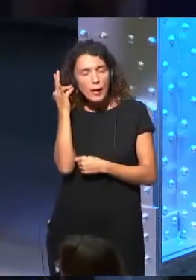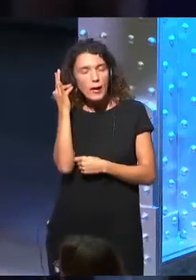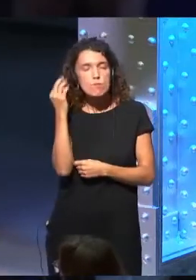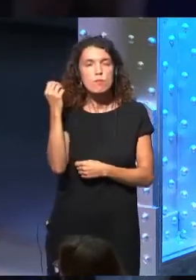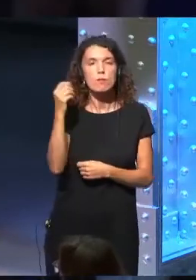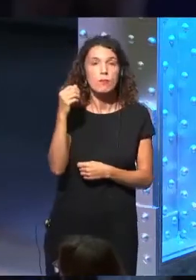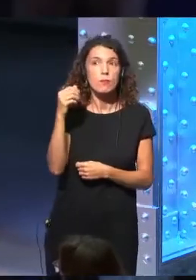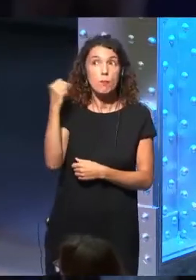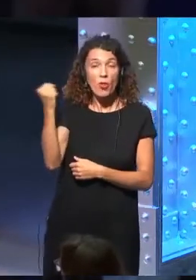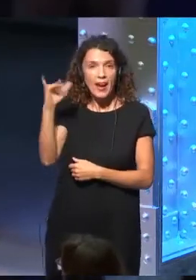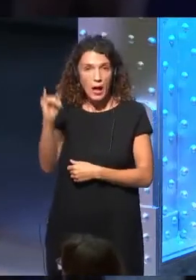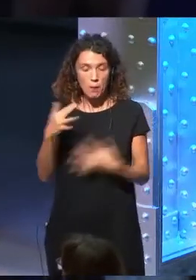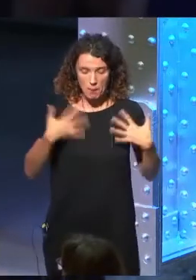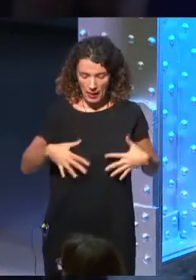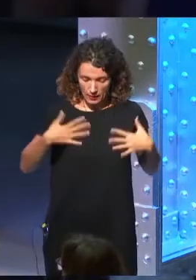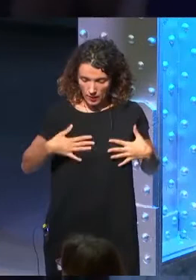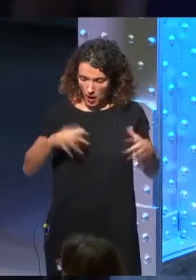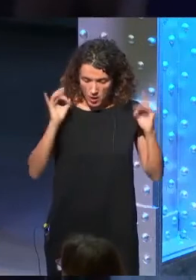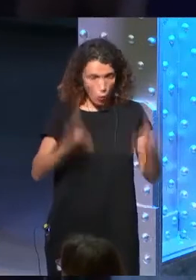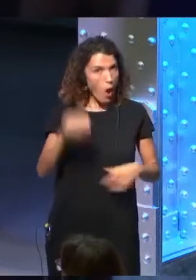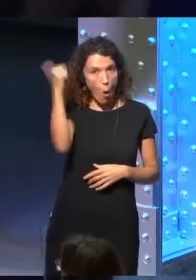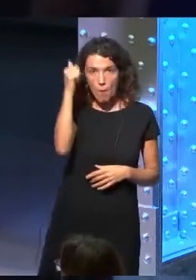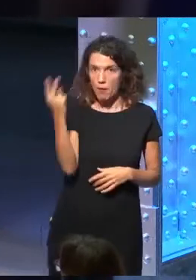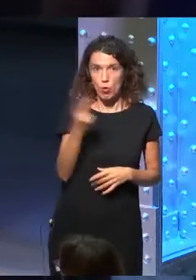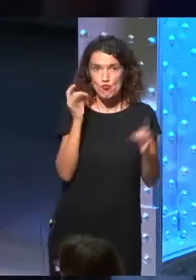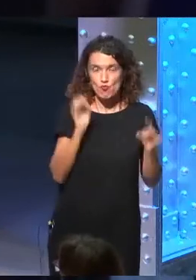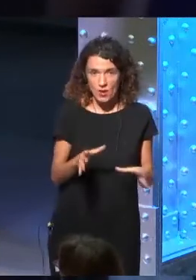woman dressed like a man. That's what you have.